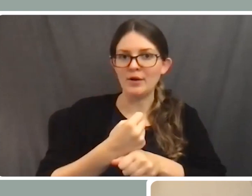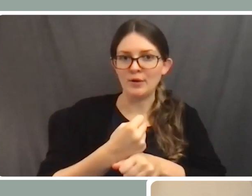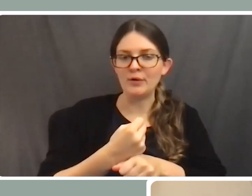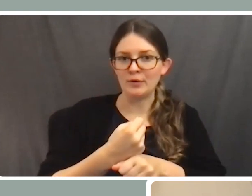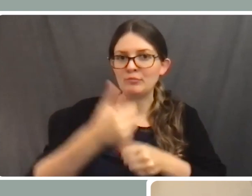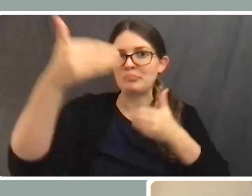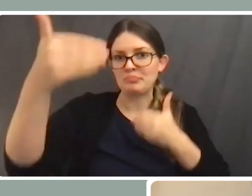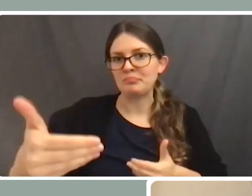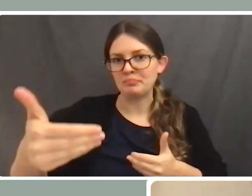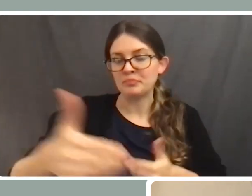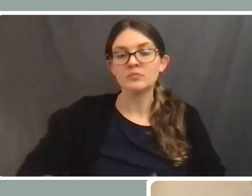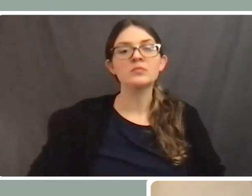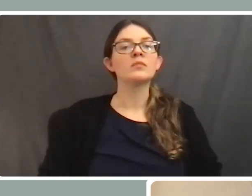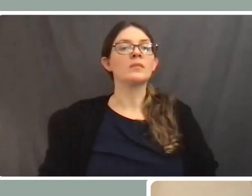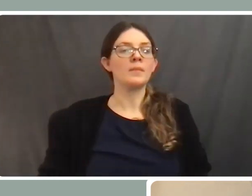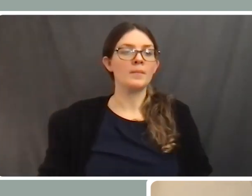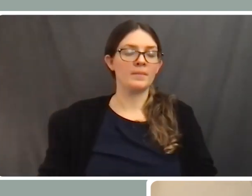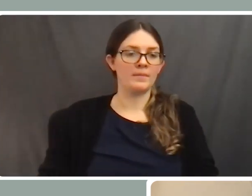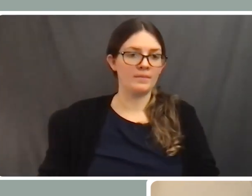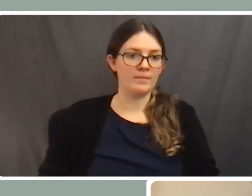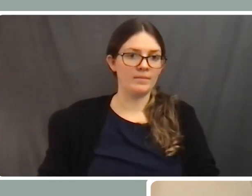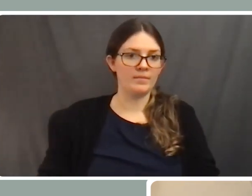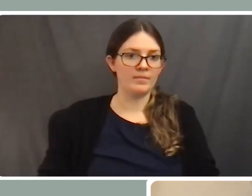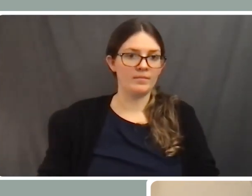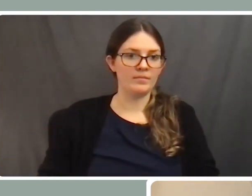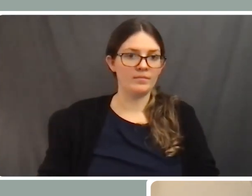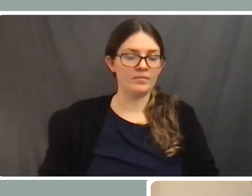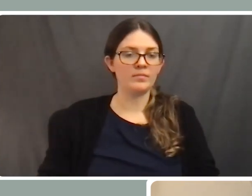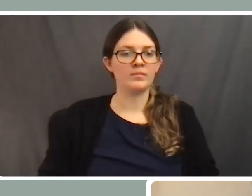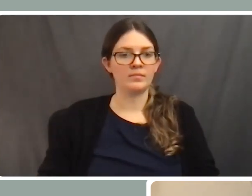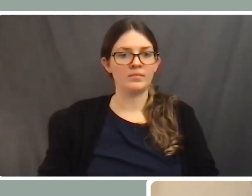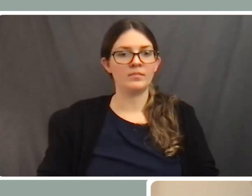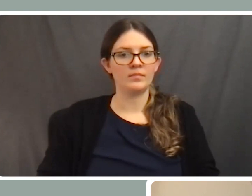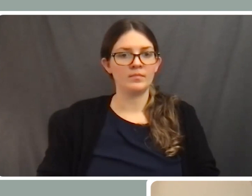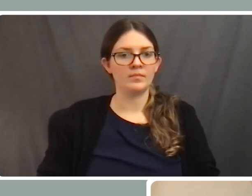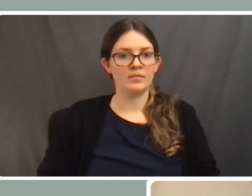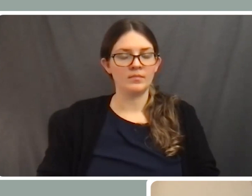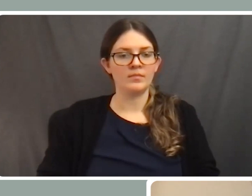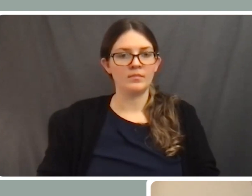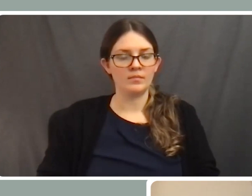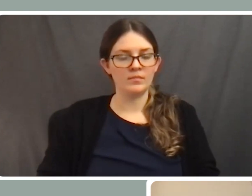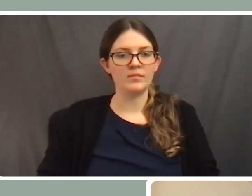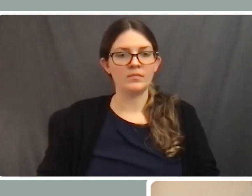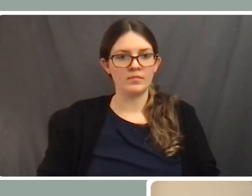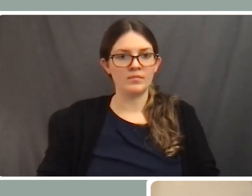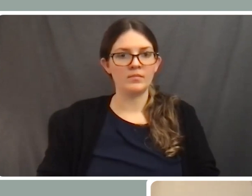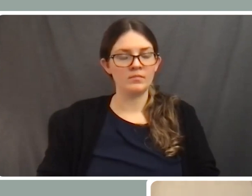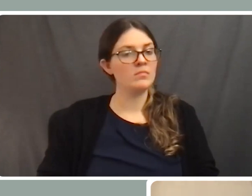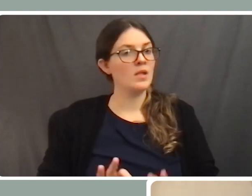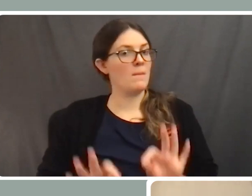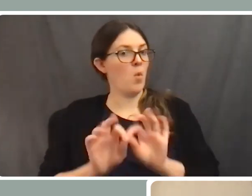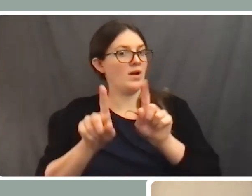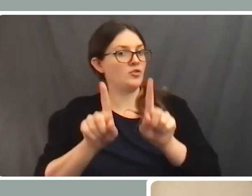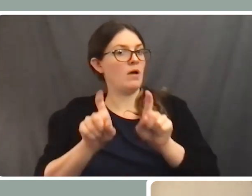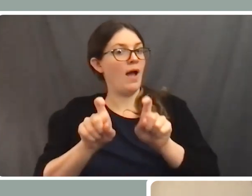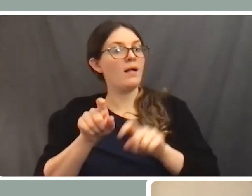There are a number of, I'll say, so there's been a big important trial that compared 1 year and